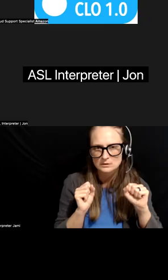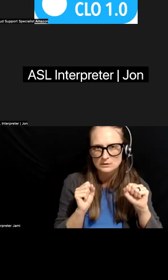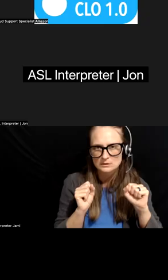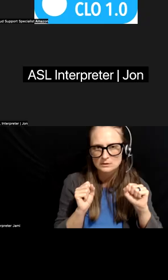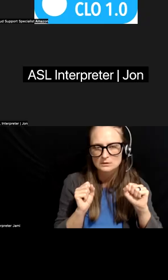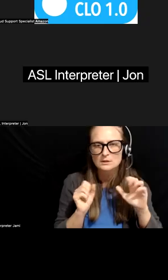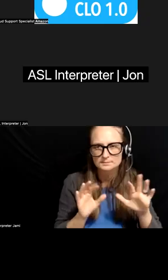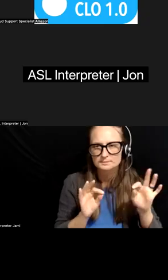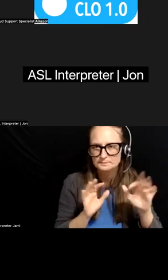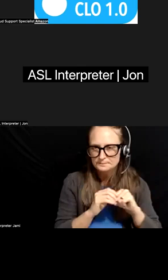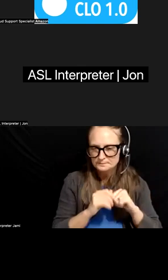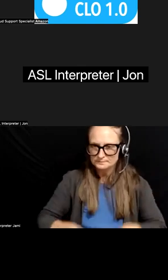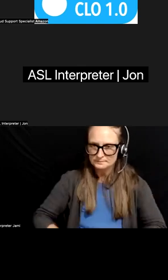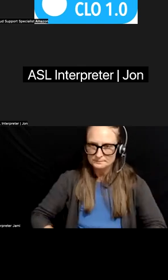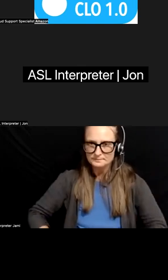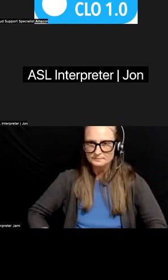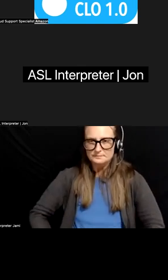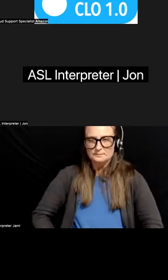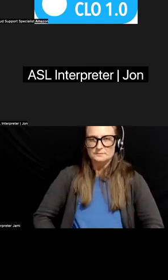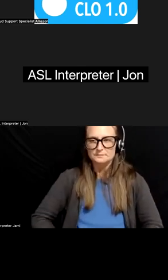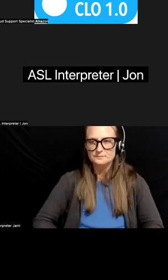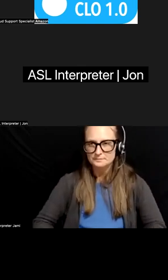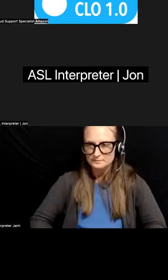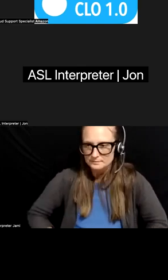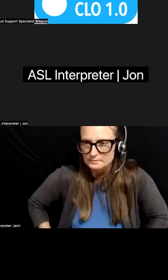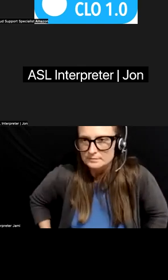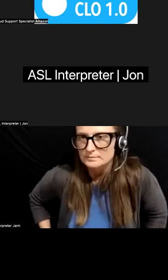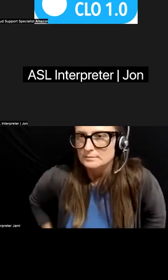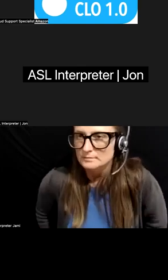All right.